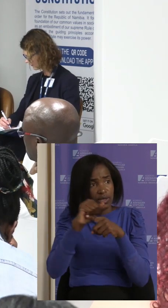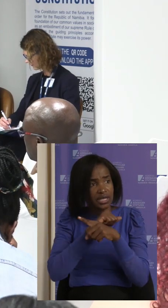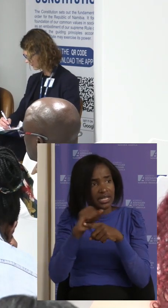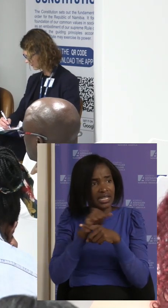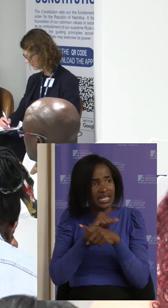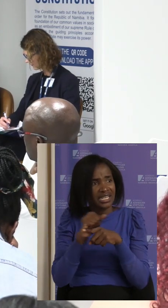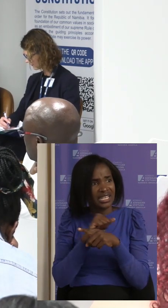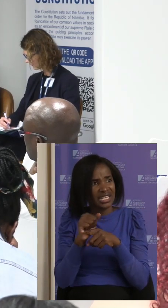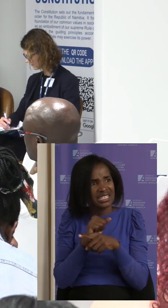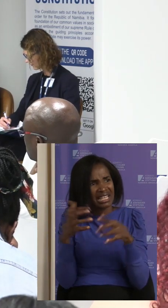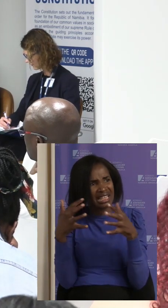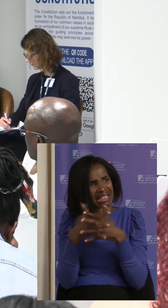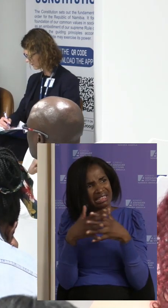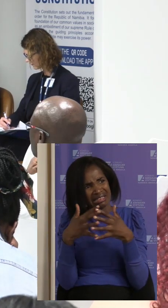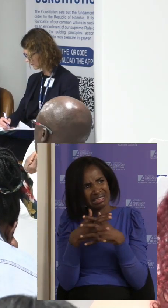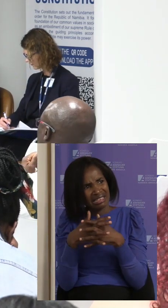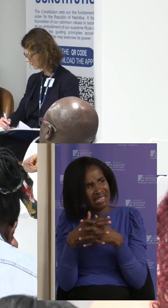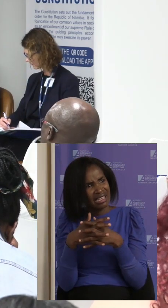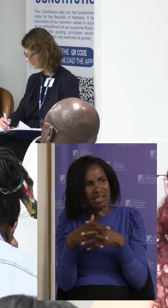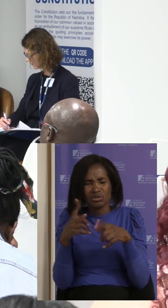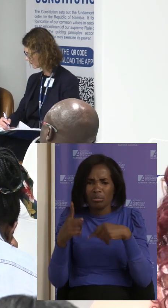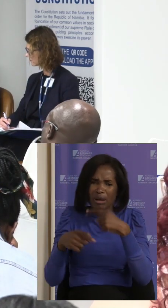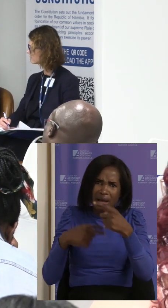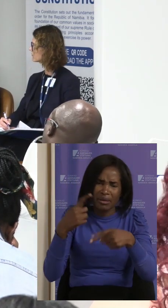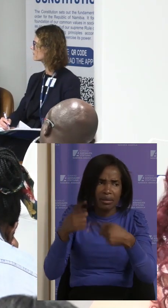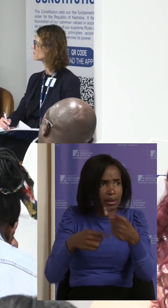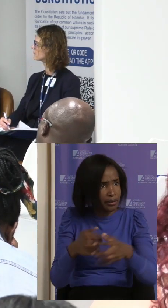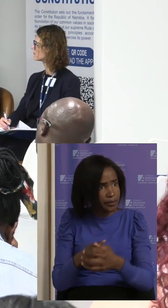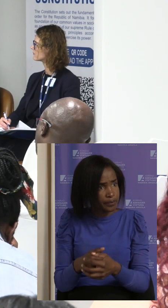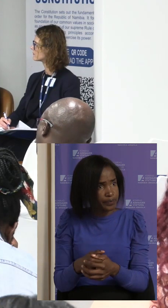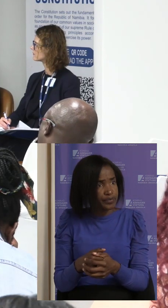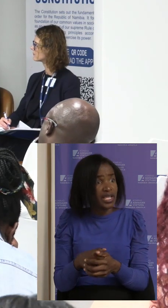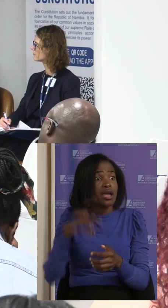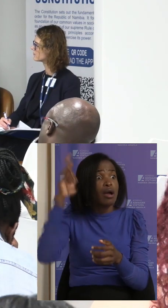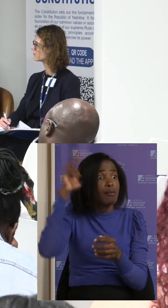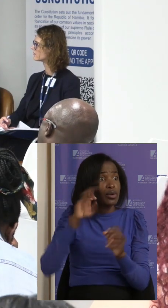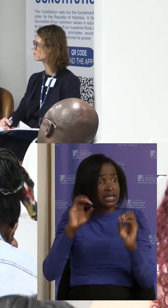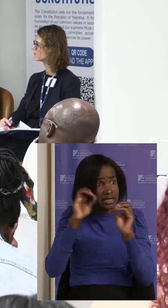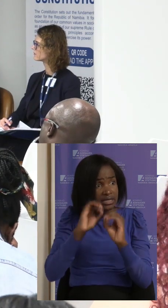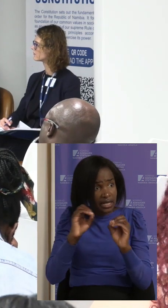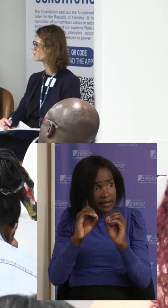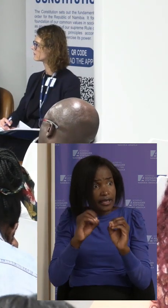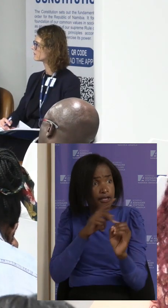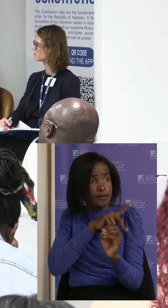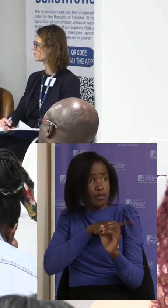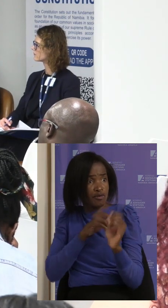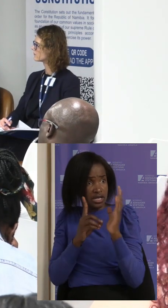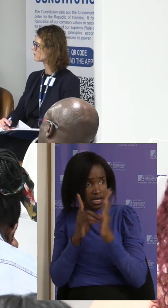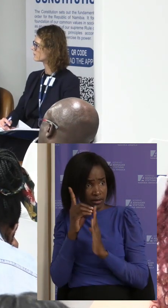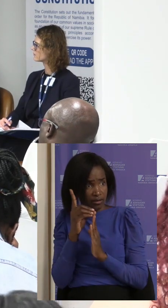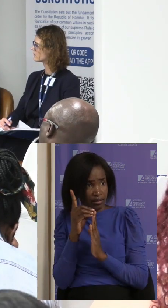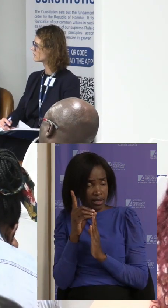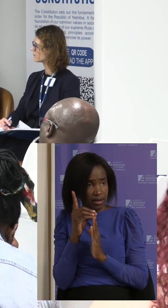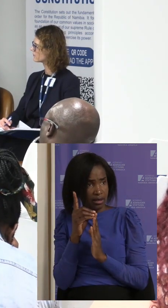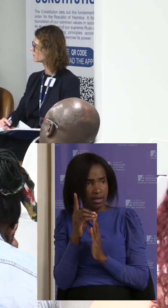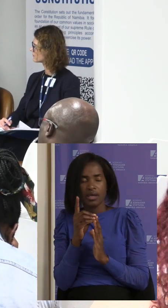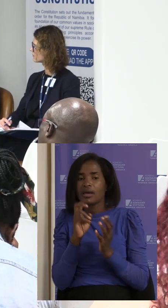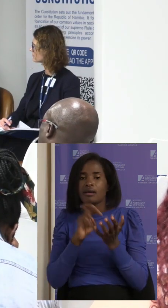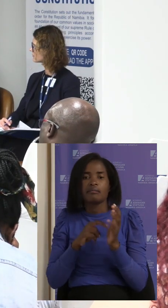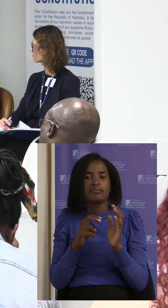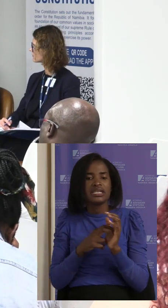as Dr. Chivuga have said, processes. Now, if you don't have a policy in professional development, it means you are unable